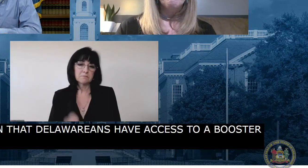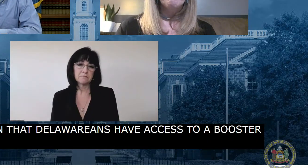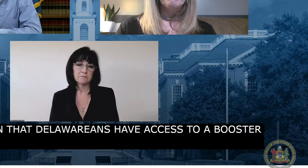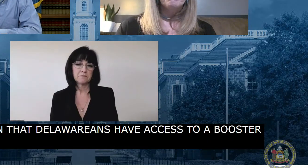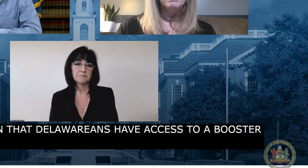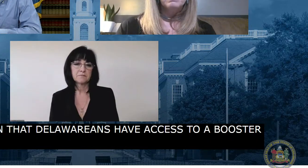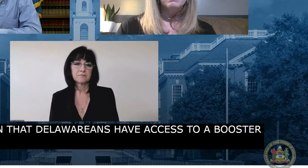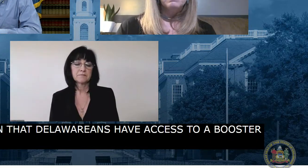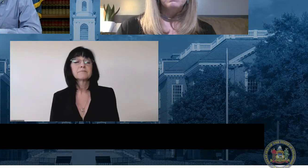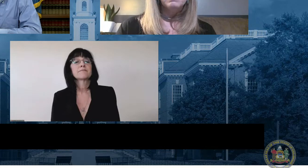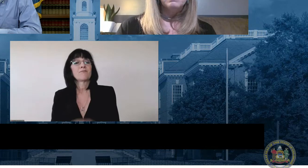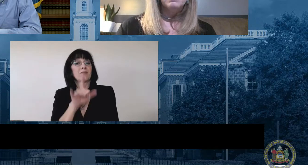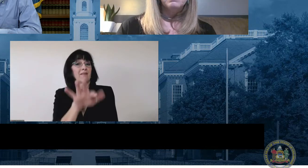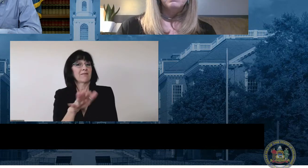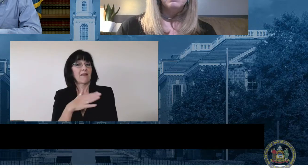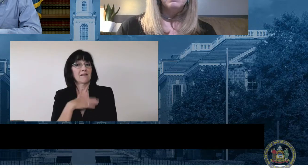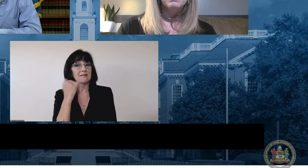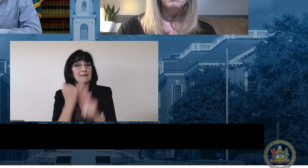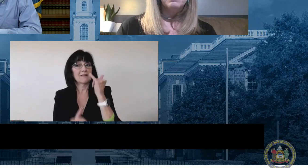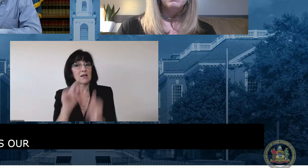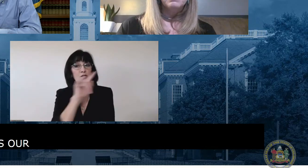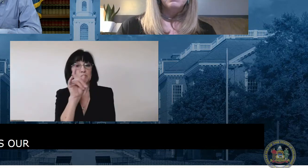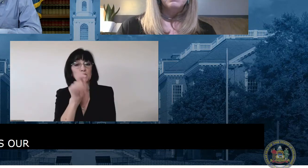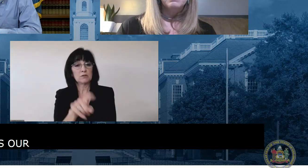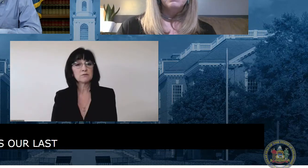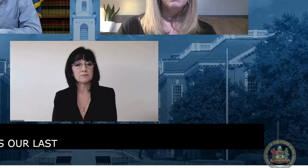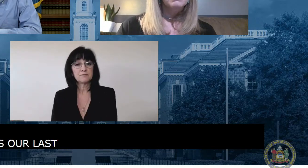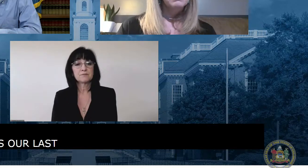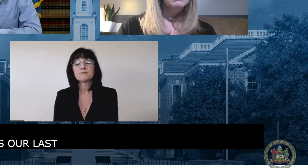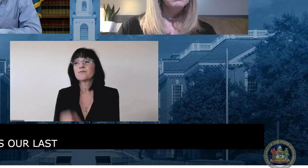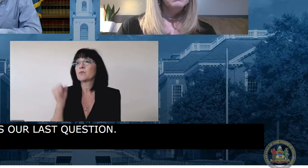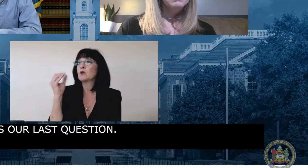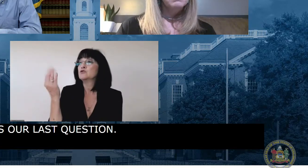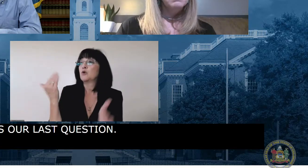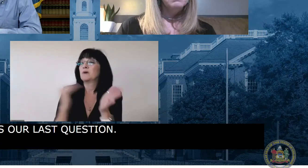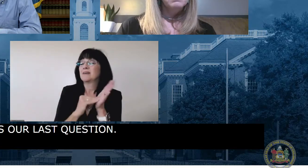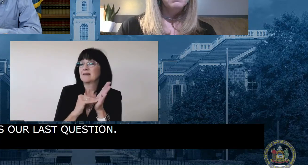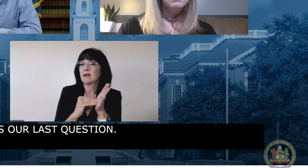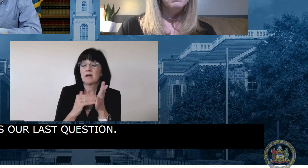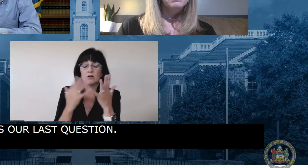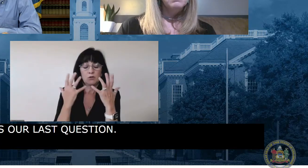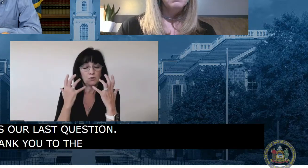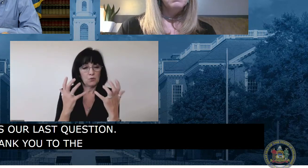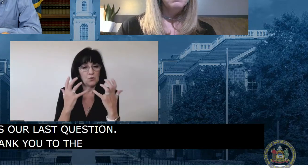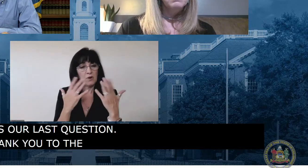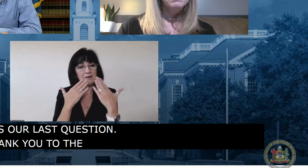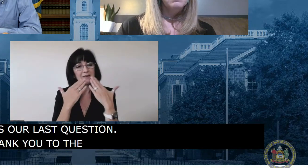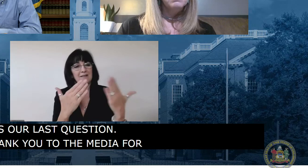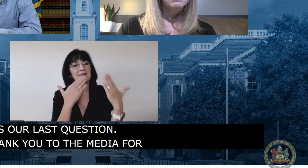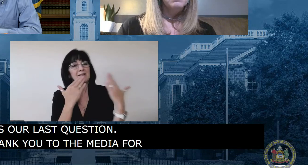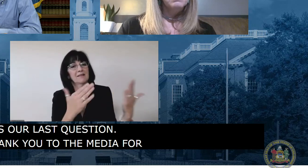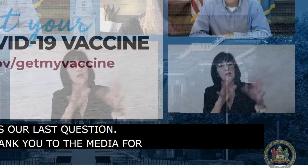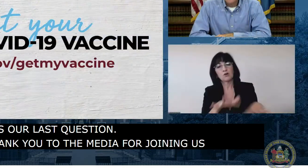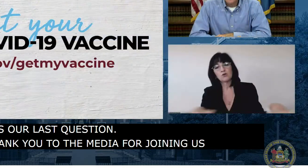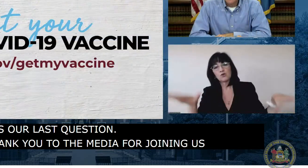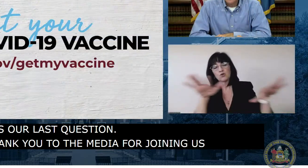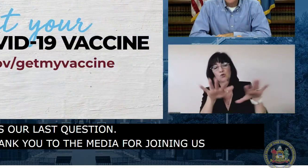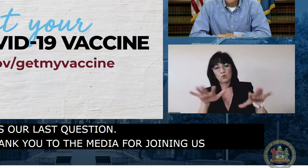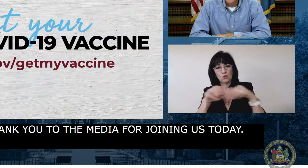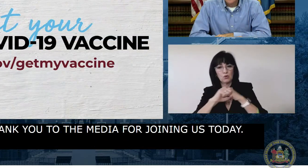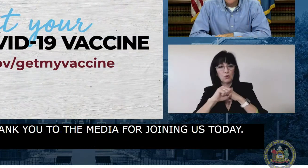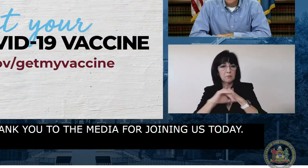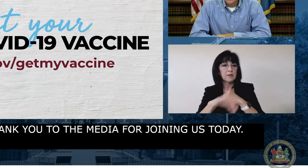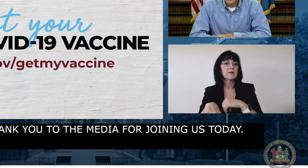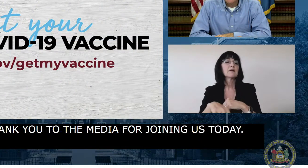And that was our last question. So again, thank you to the media for joining us today. Thank you to the